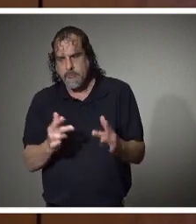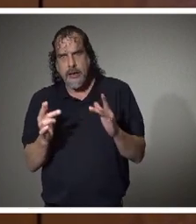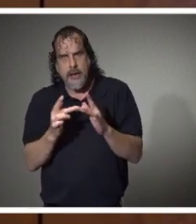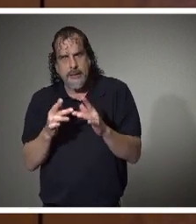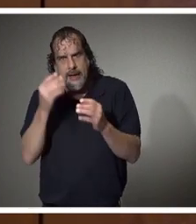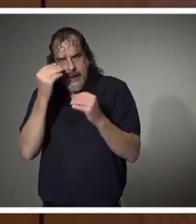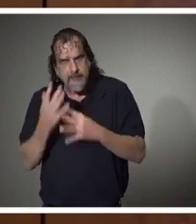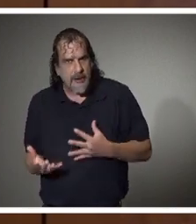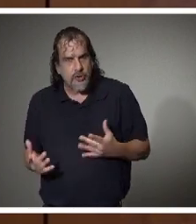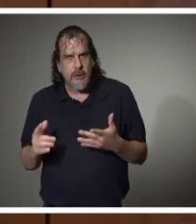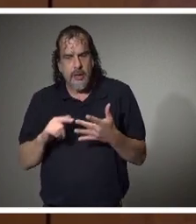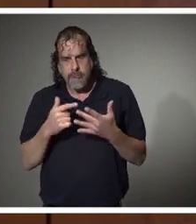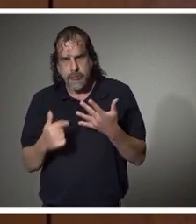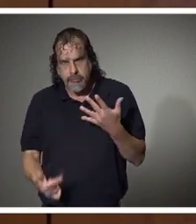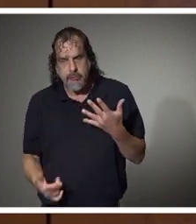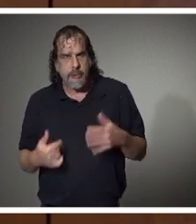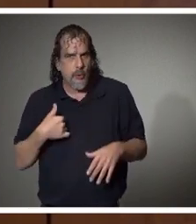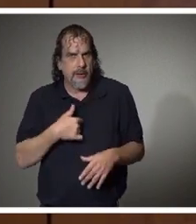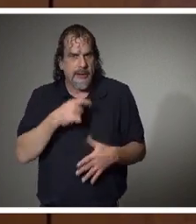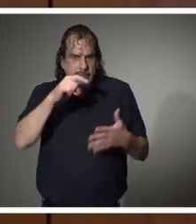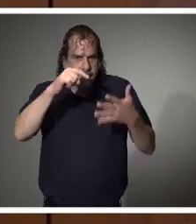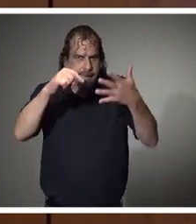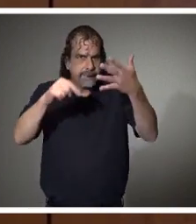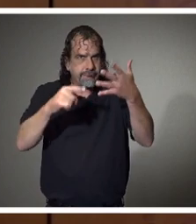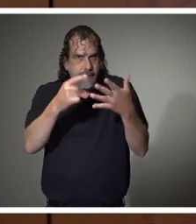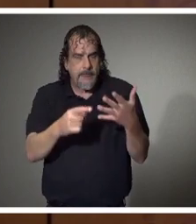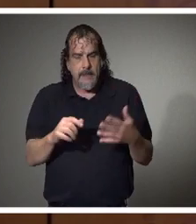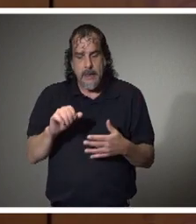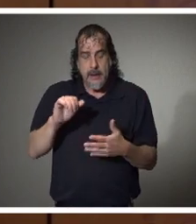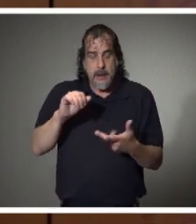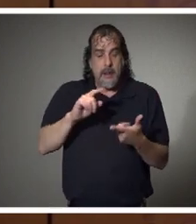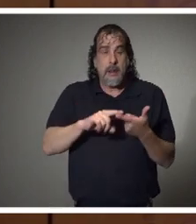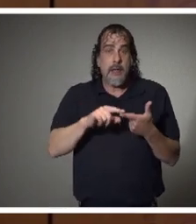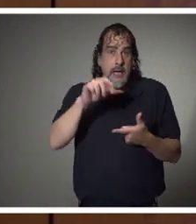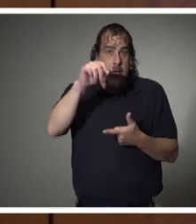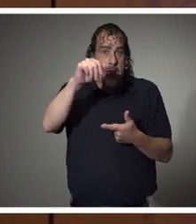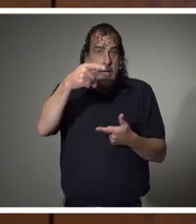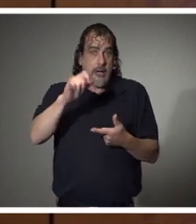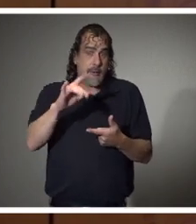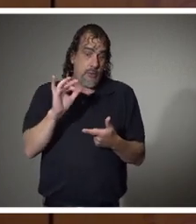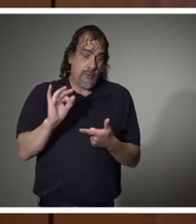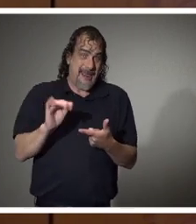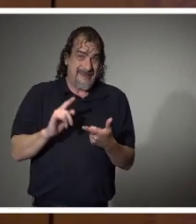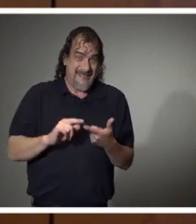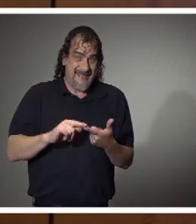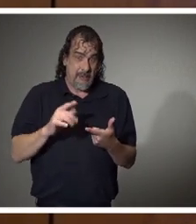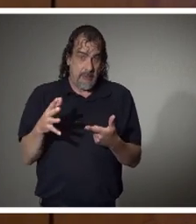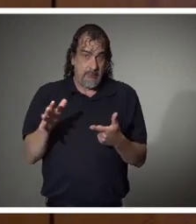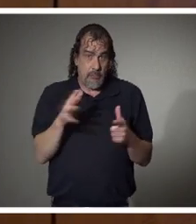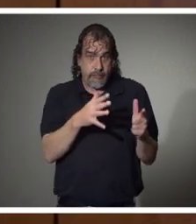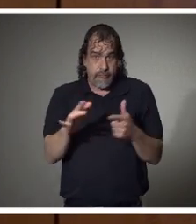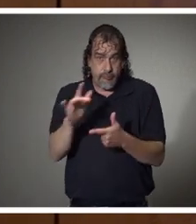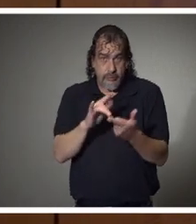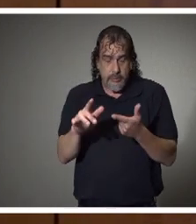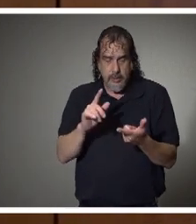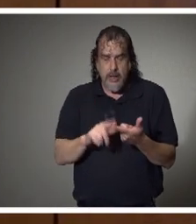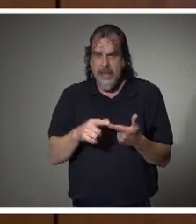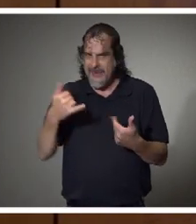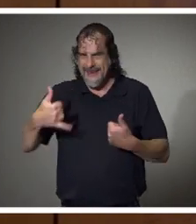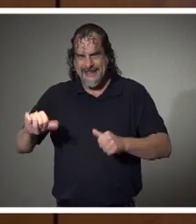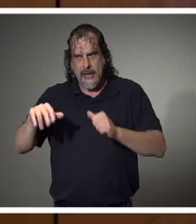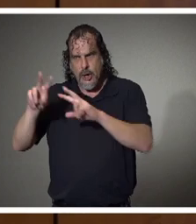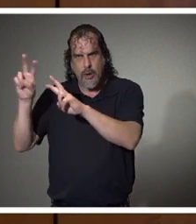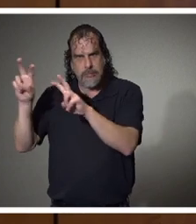information you have from there. On the April 19th storms that we had, damage assessments are continuing there in those counties